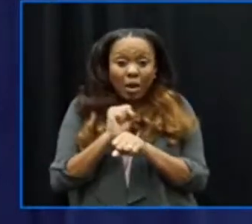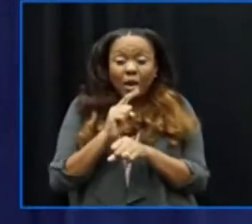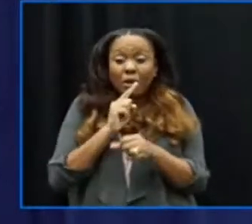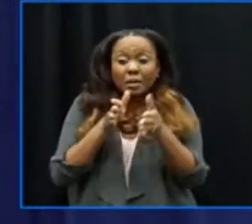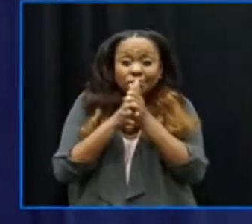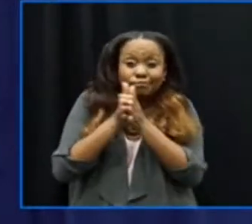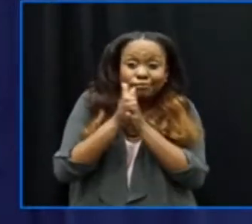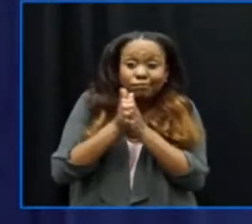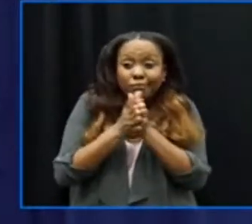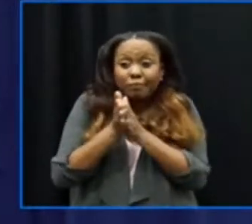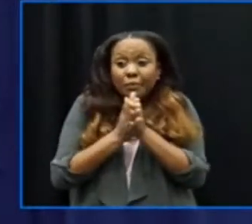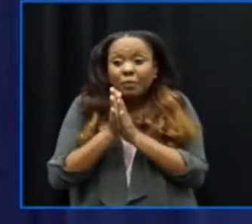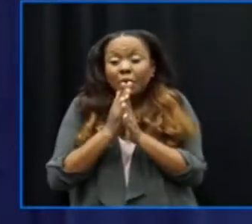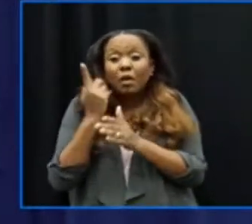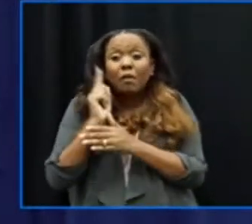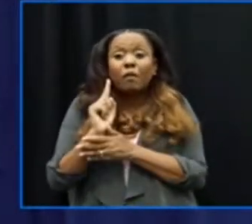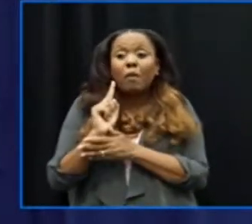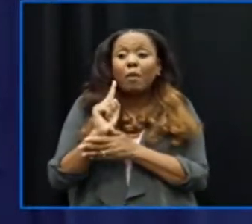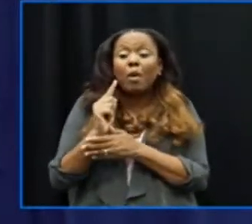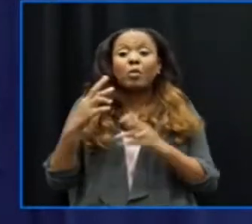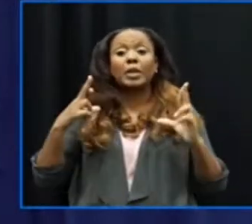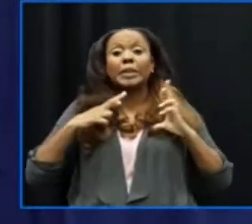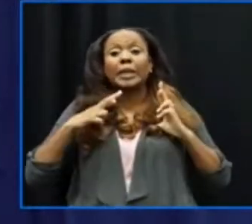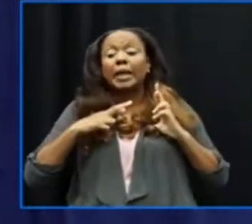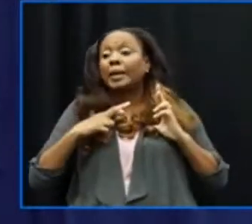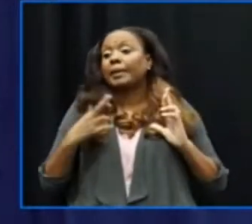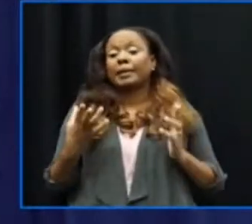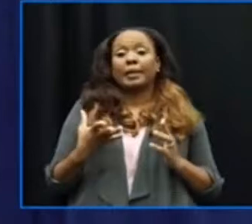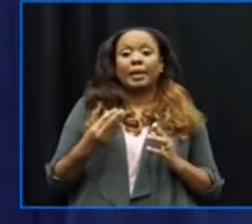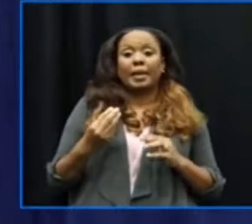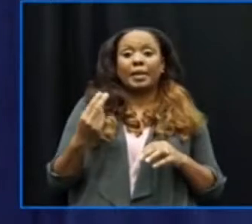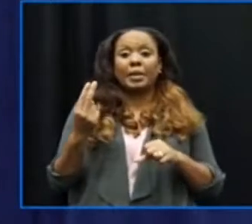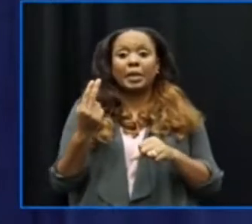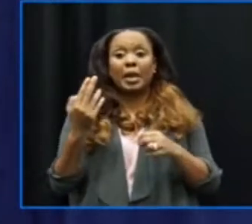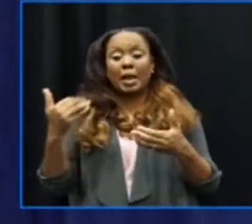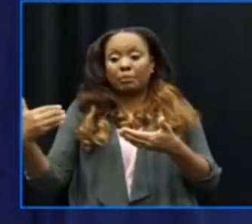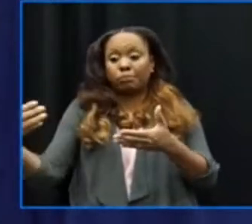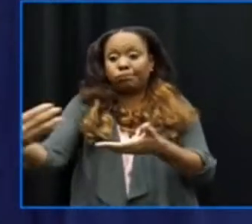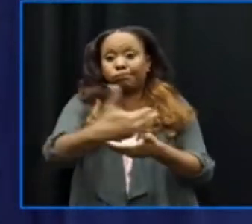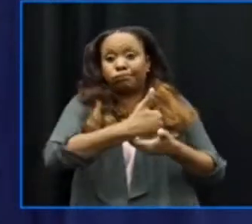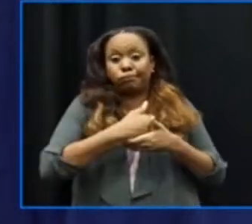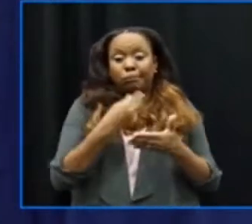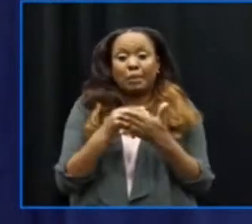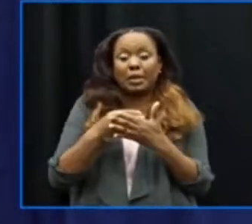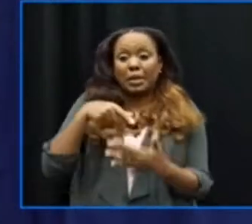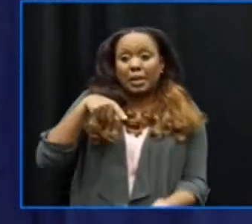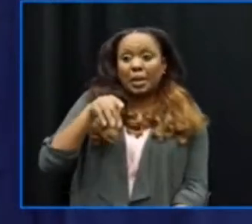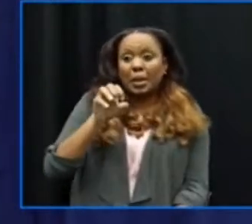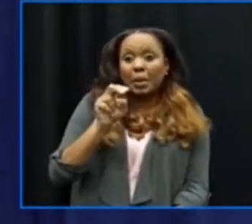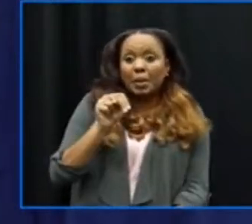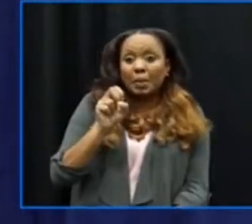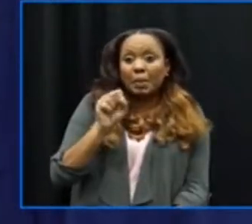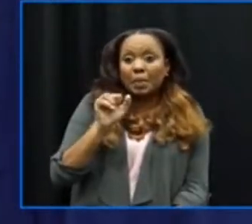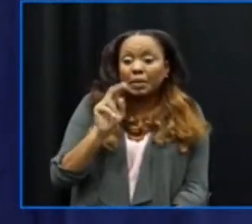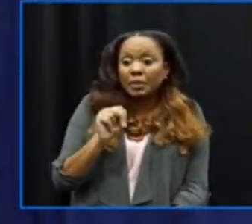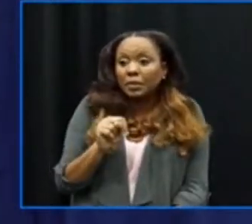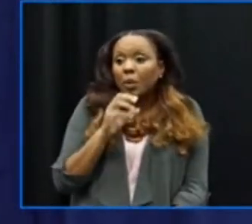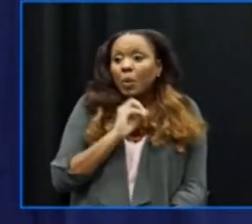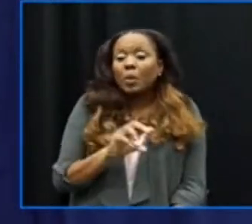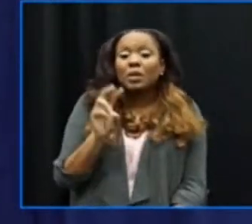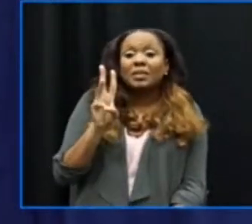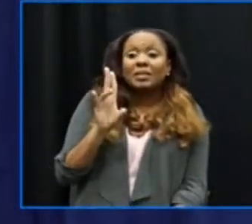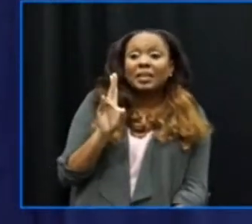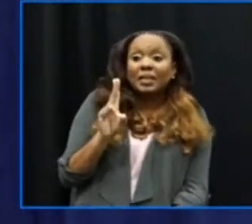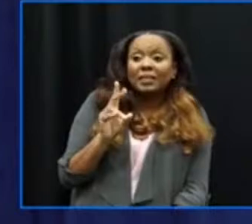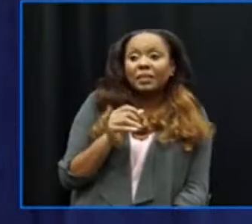pension, the pension could start later. Right? Some now go at 60, most go at 67, maybe become 68.